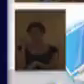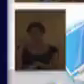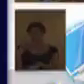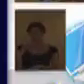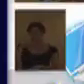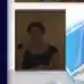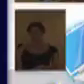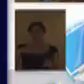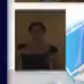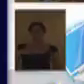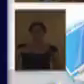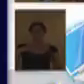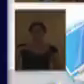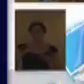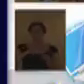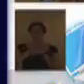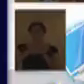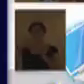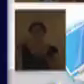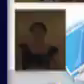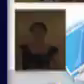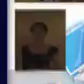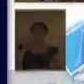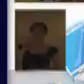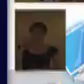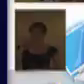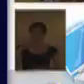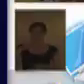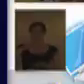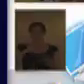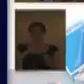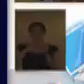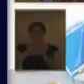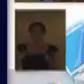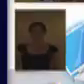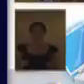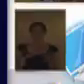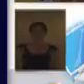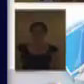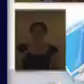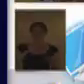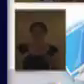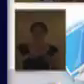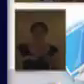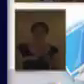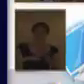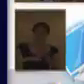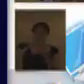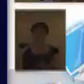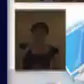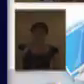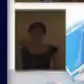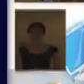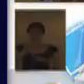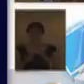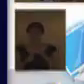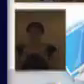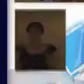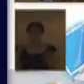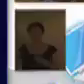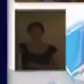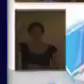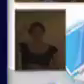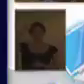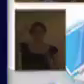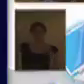First, an introduction to BCI. The brain-computer interface system, what it does, it monitors brain